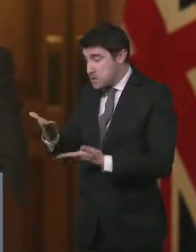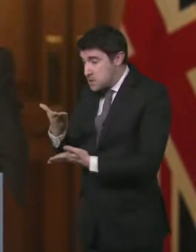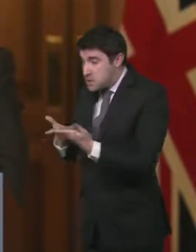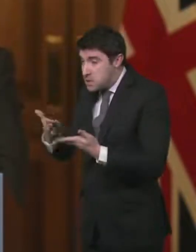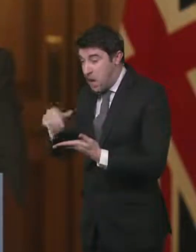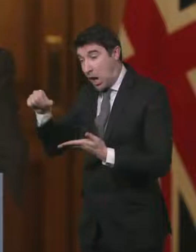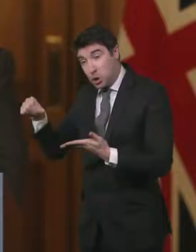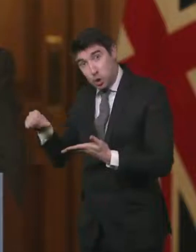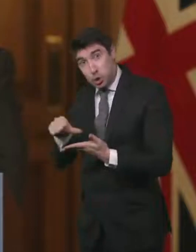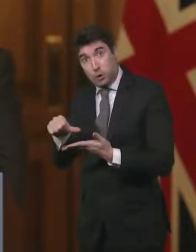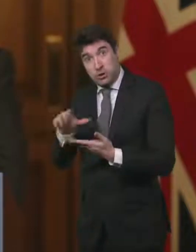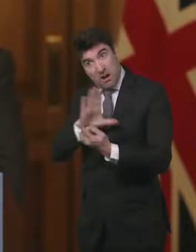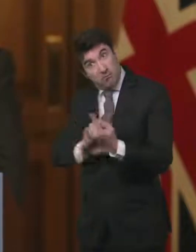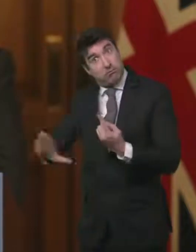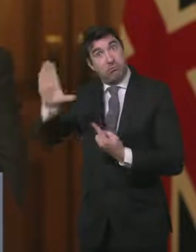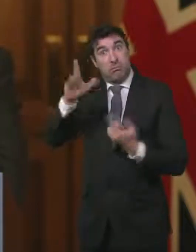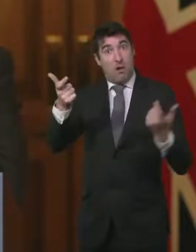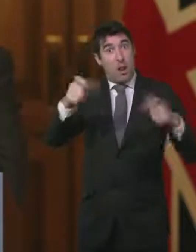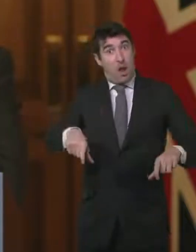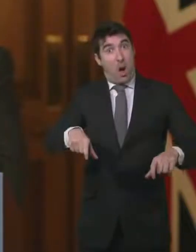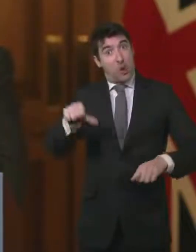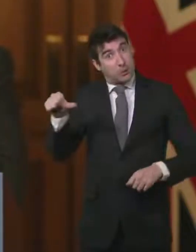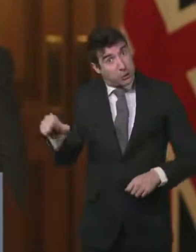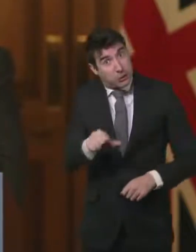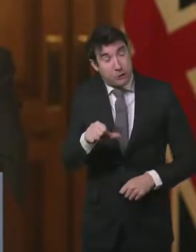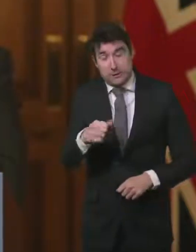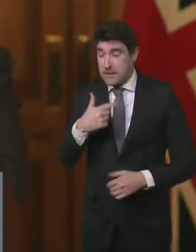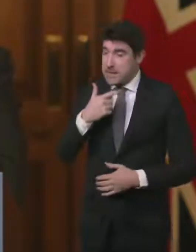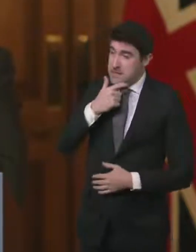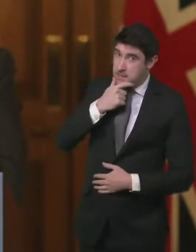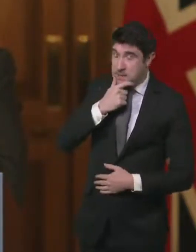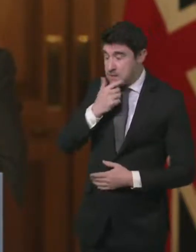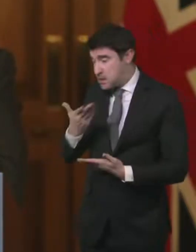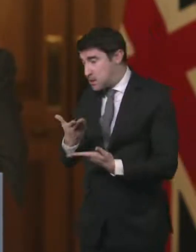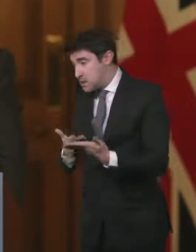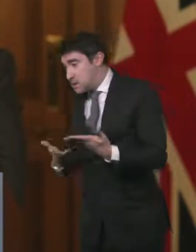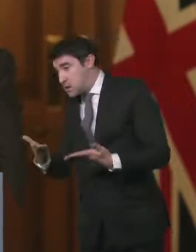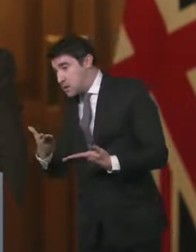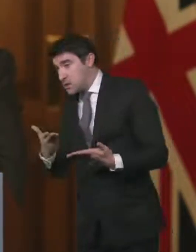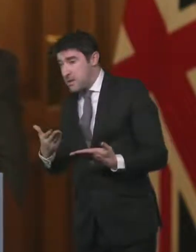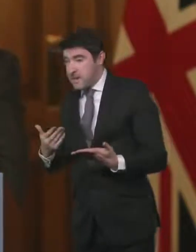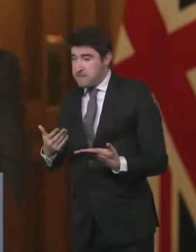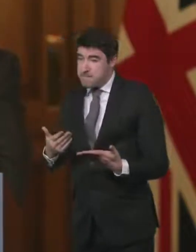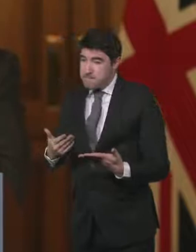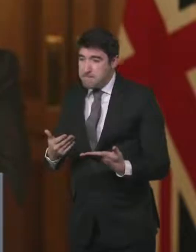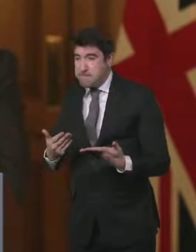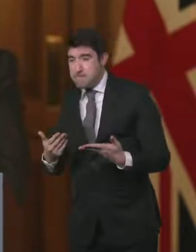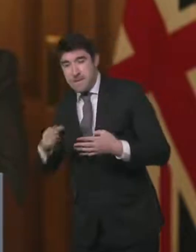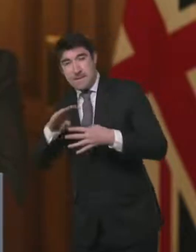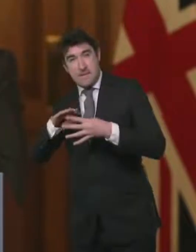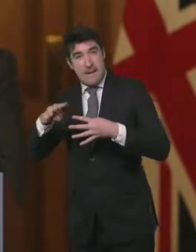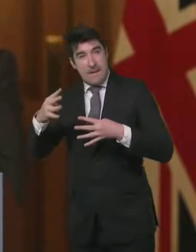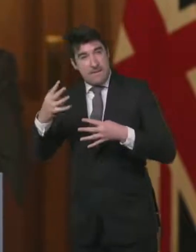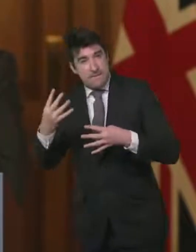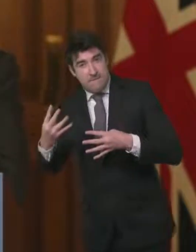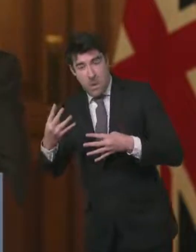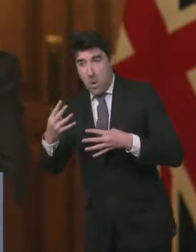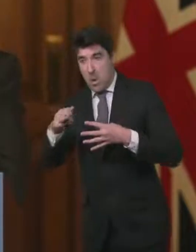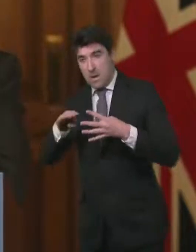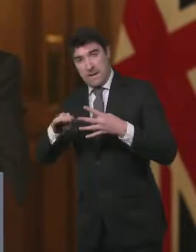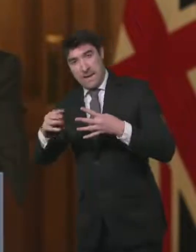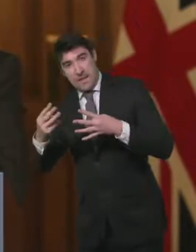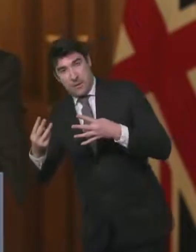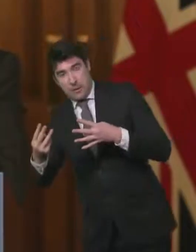of the tier 4, which is still a bit of an open question, it would be fair to say, and you saw the evidence of how